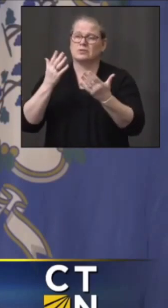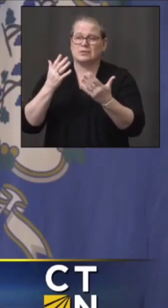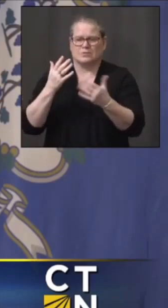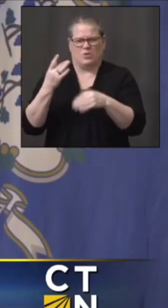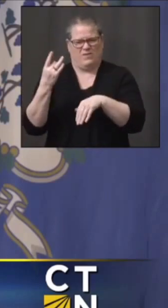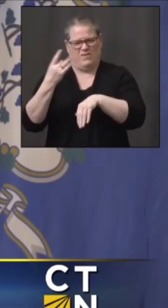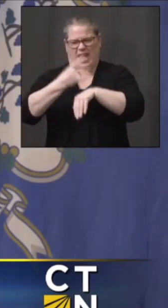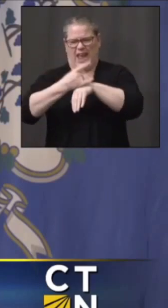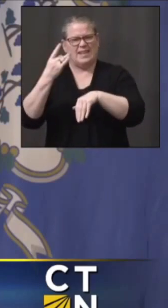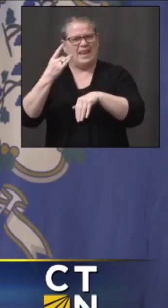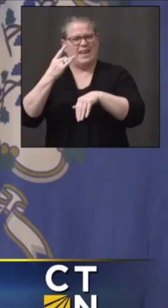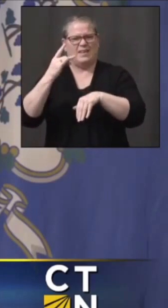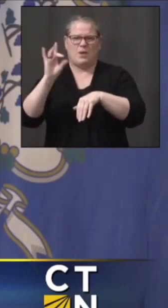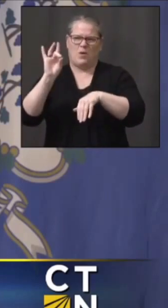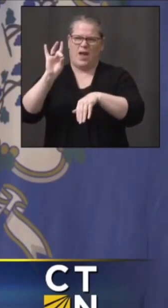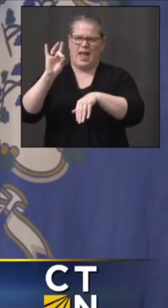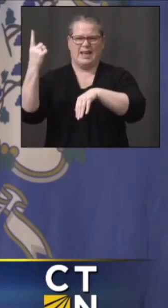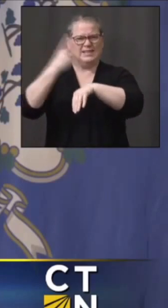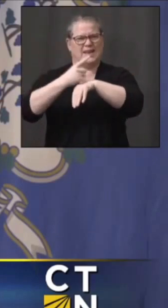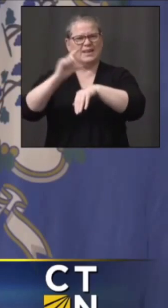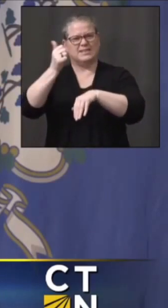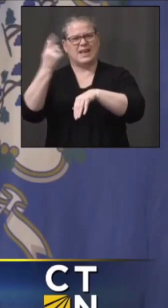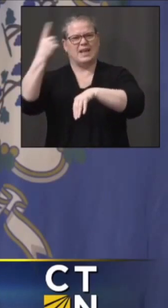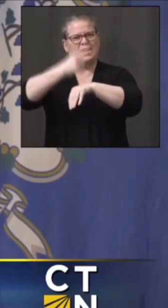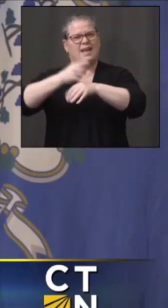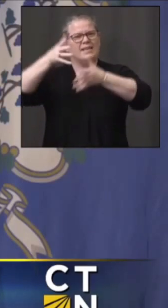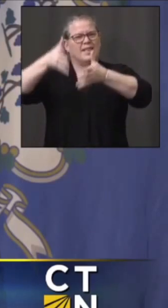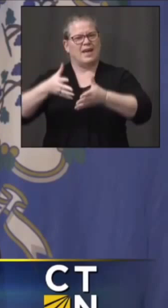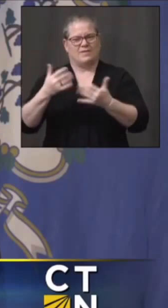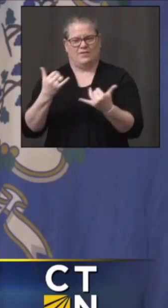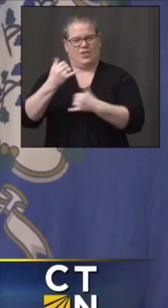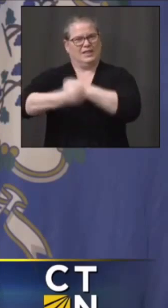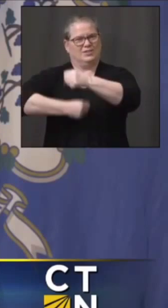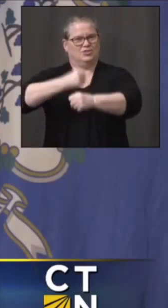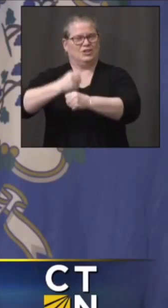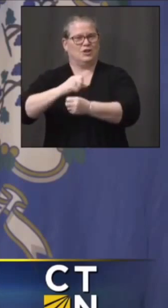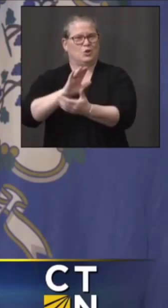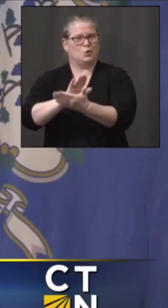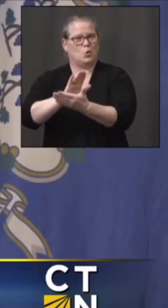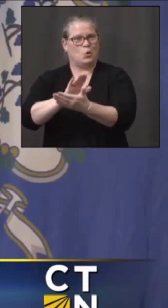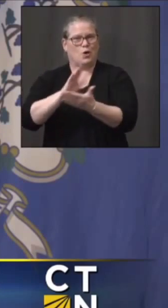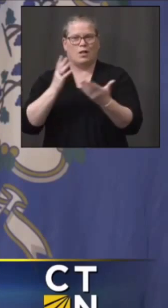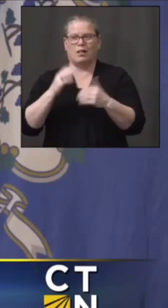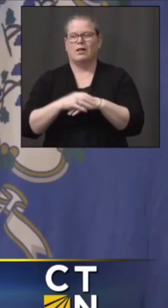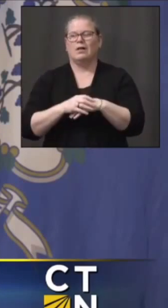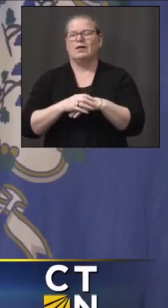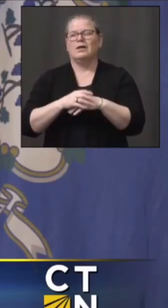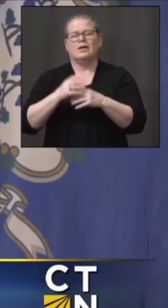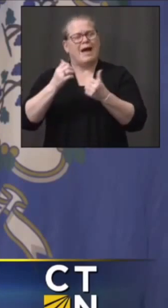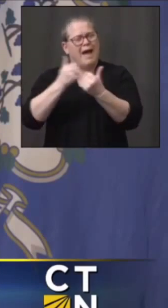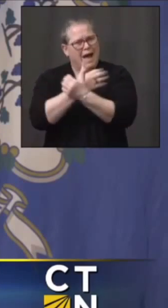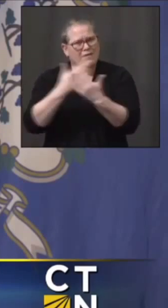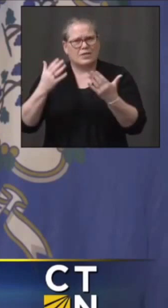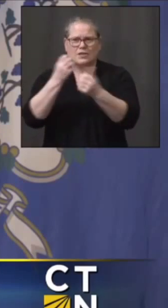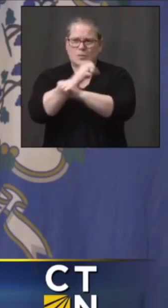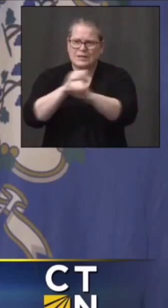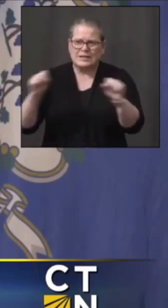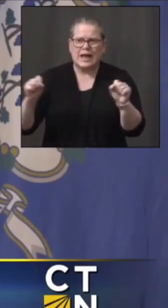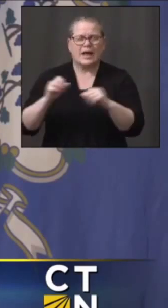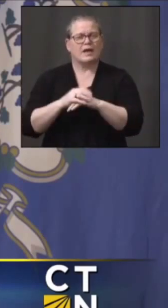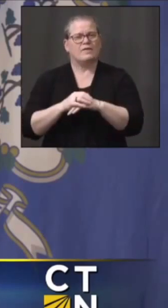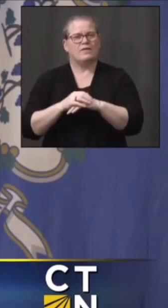would say we're doing everything we can to keep you safe. We've got some volunteers or apprentice teachers there. If you've